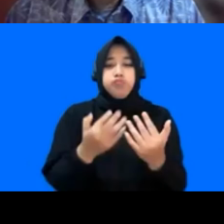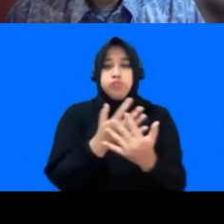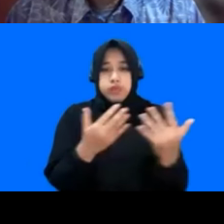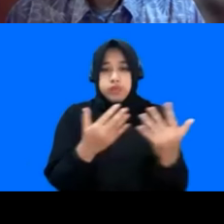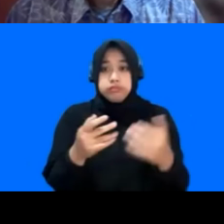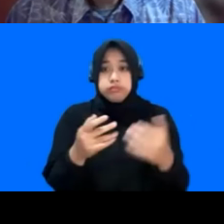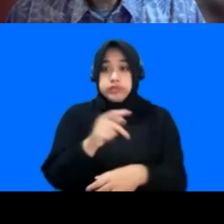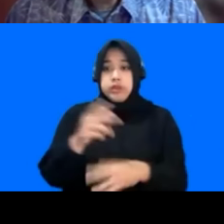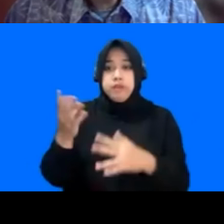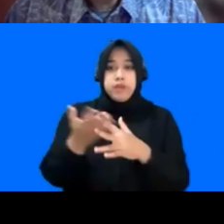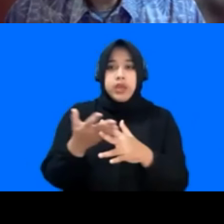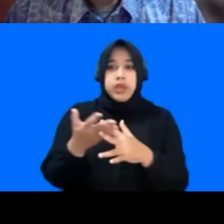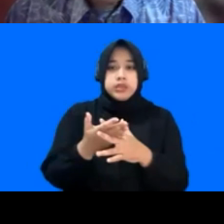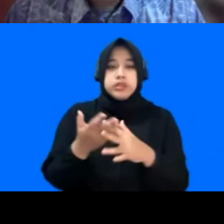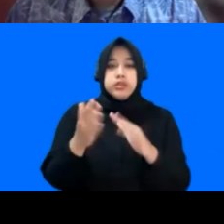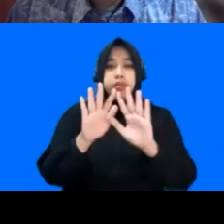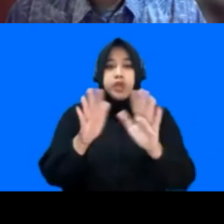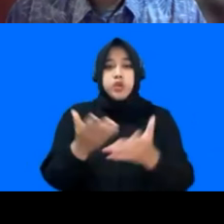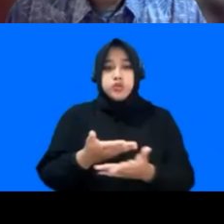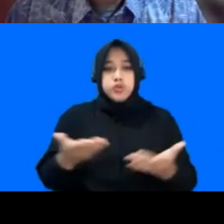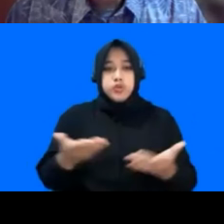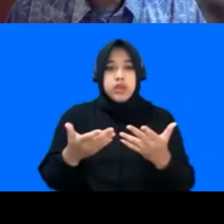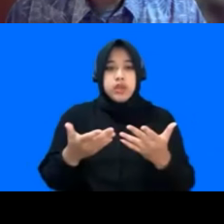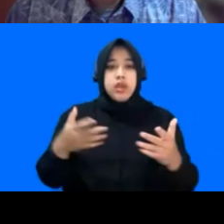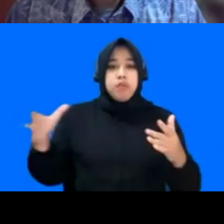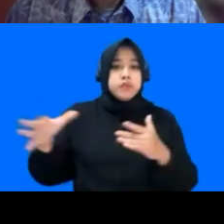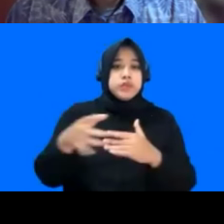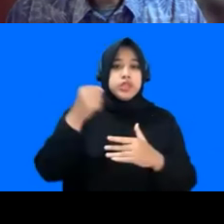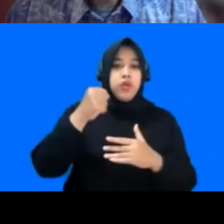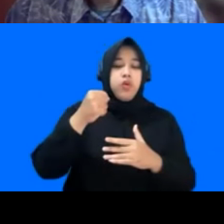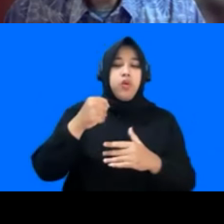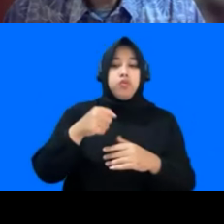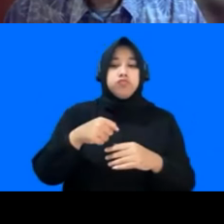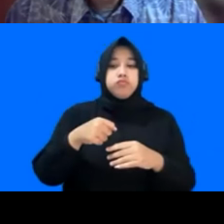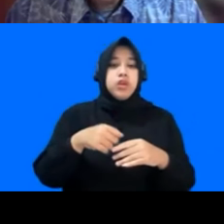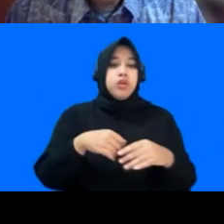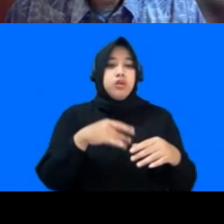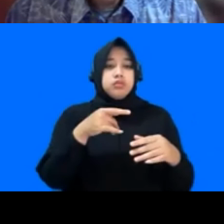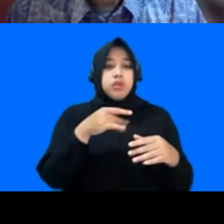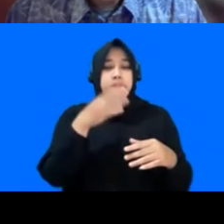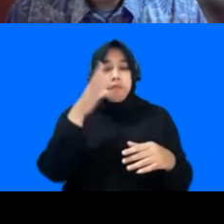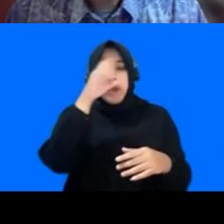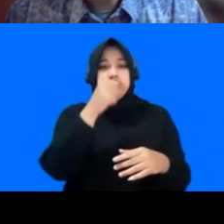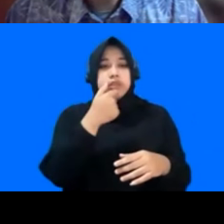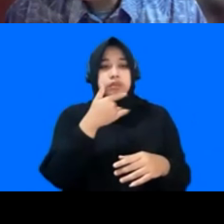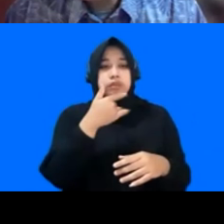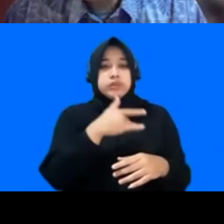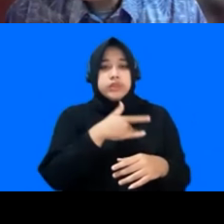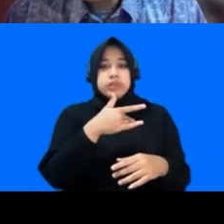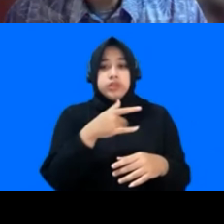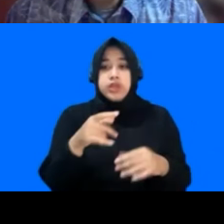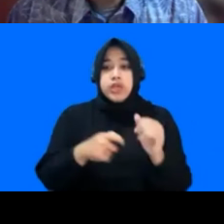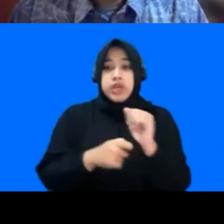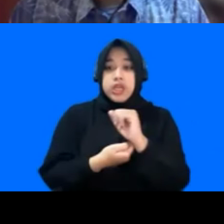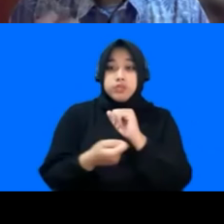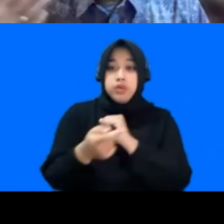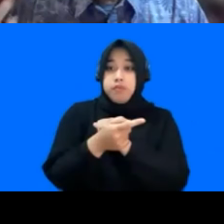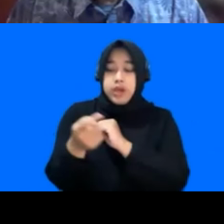stakeholders and to understand their sentiments and reactions to recent developments,